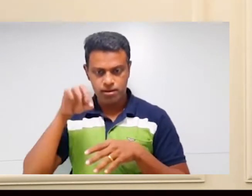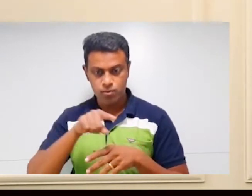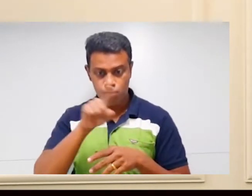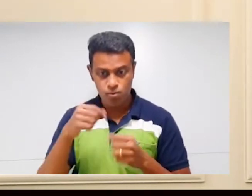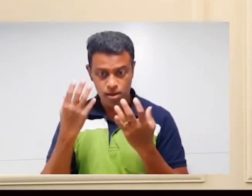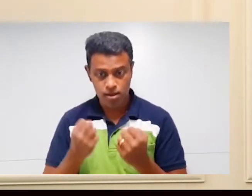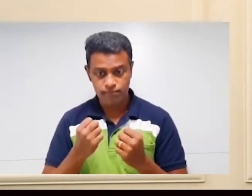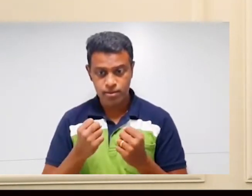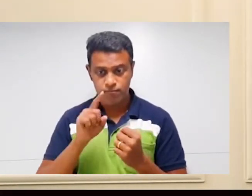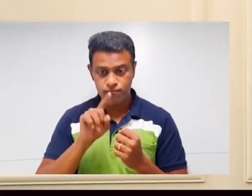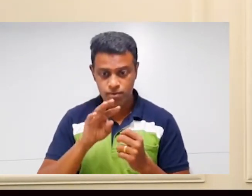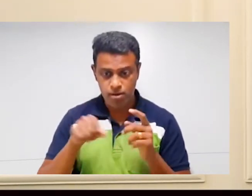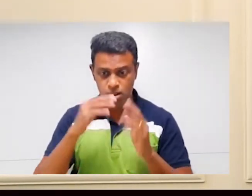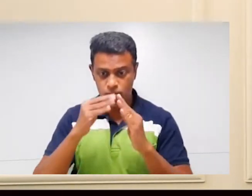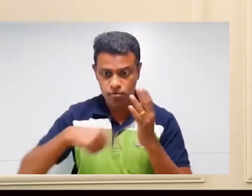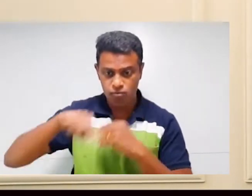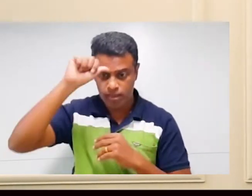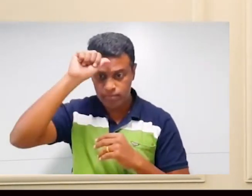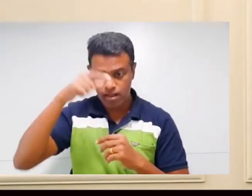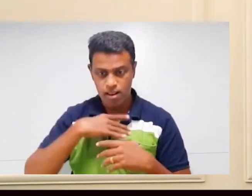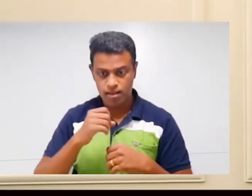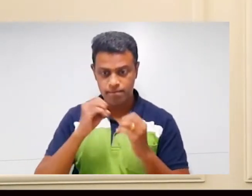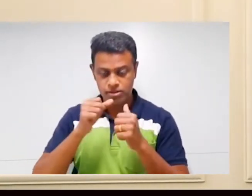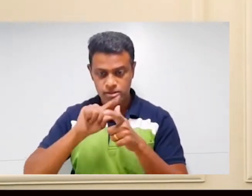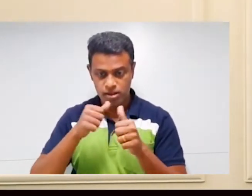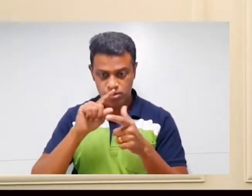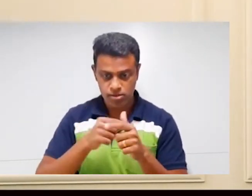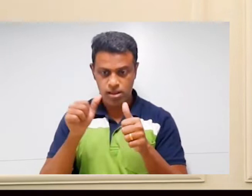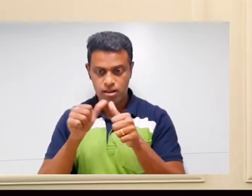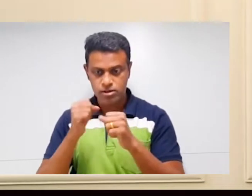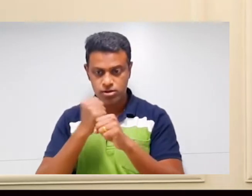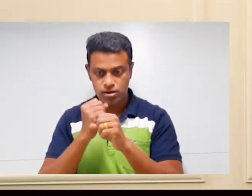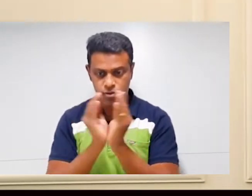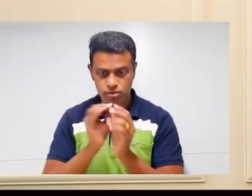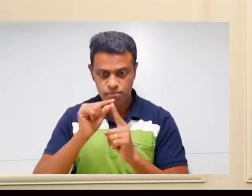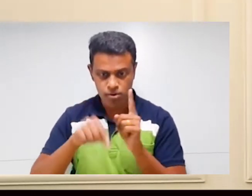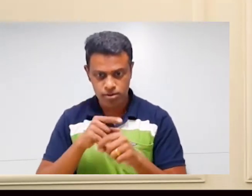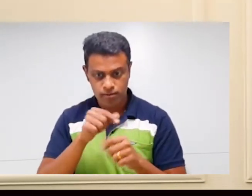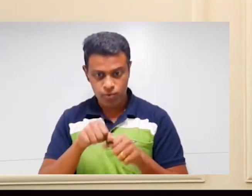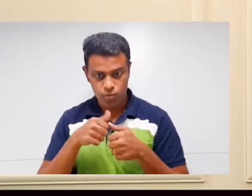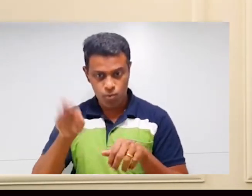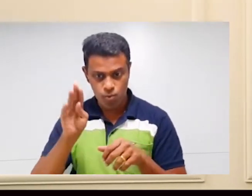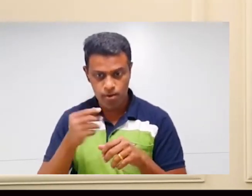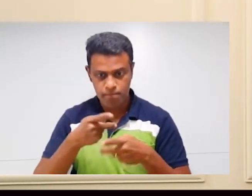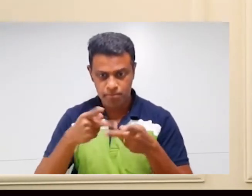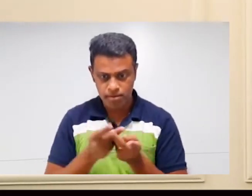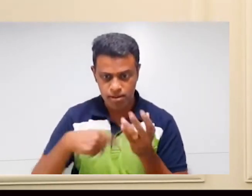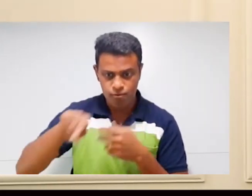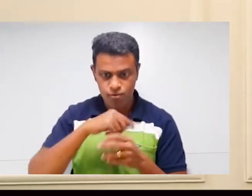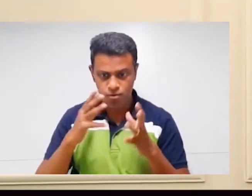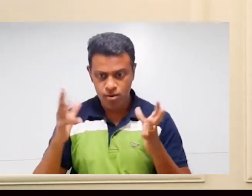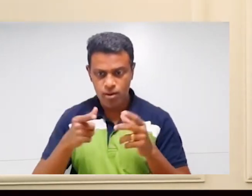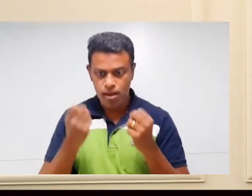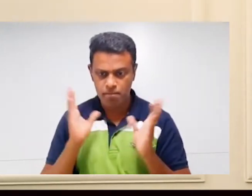of tea, the chances are that they would be having a policy of your company. You know? That is what you have created, organically built. You have a